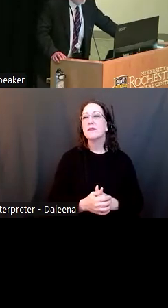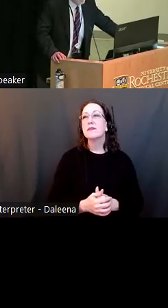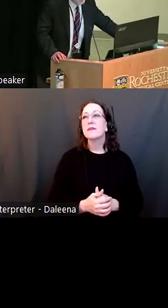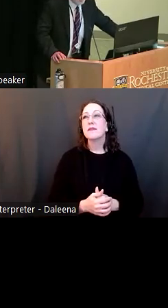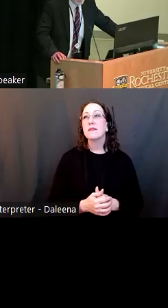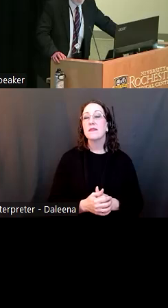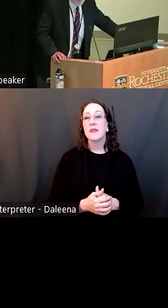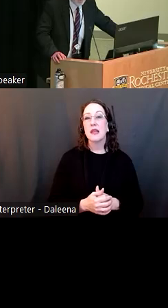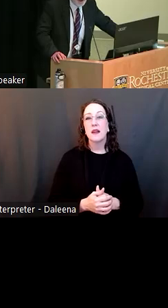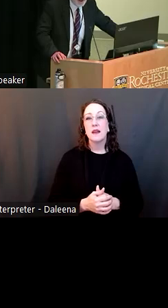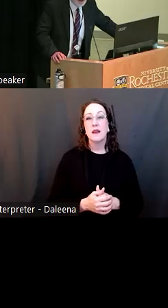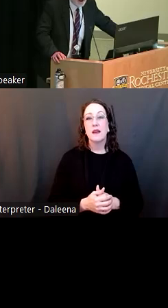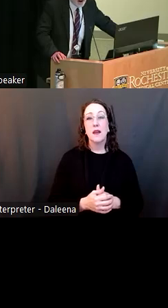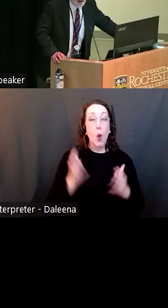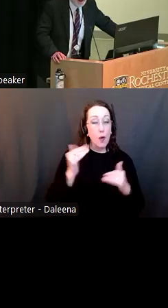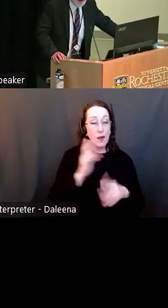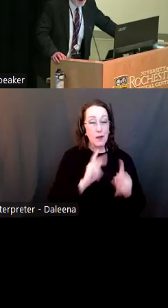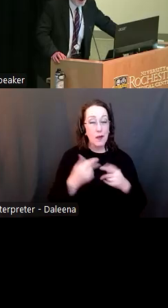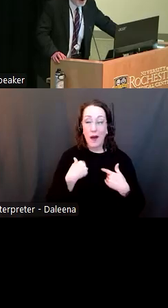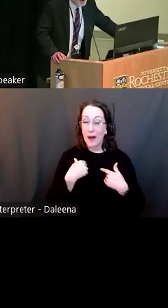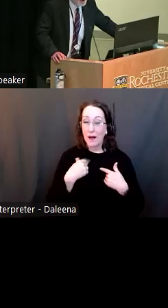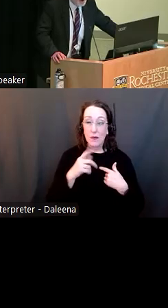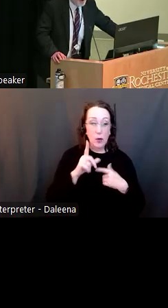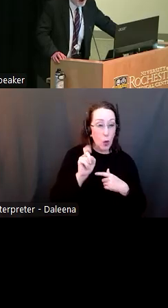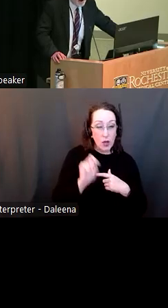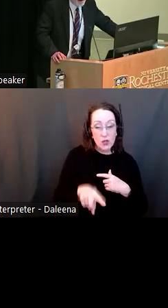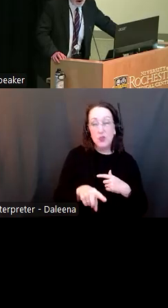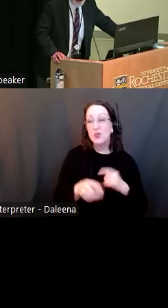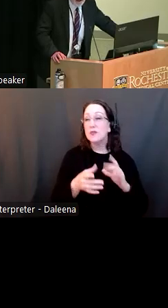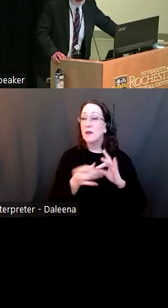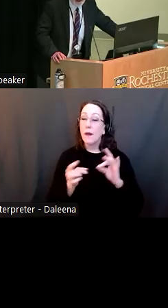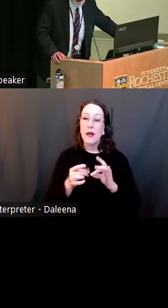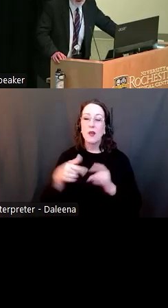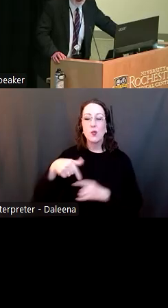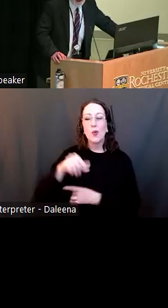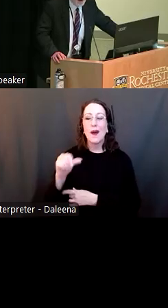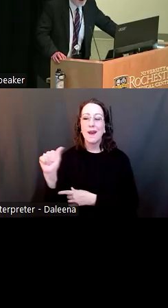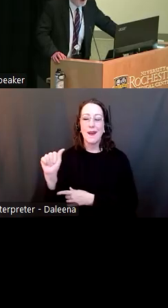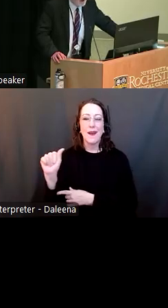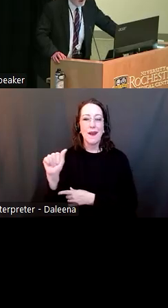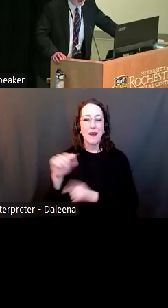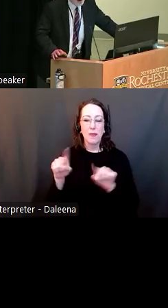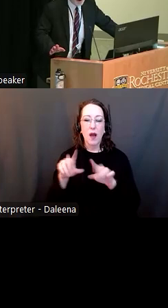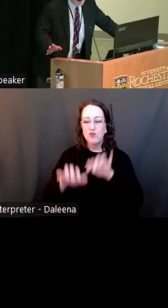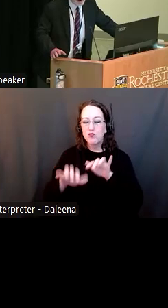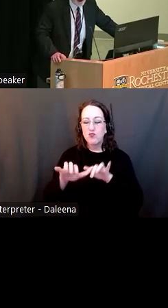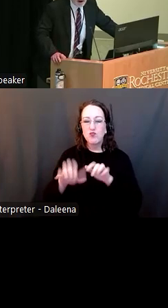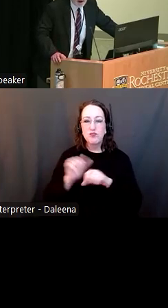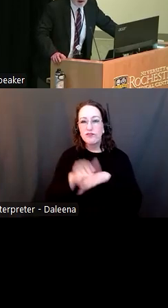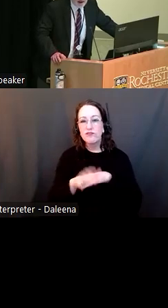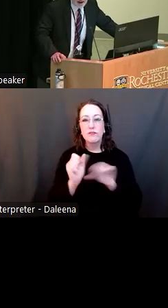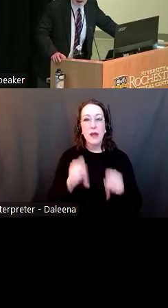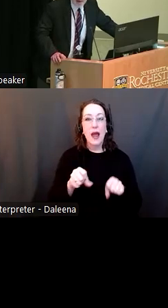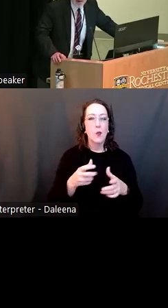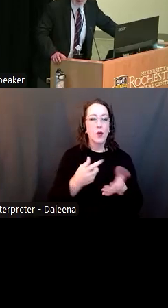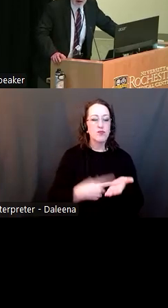Also, we hope people have questions or comments. Use the Q&A box to send those in, and we'll go over them